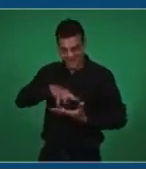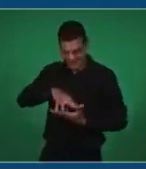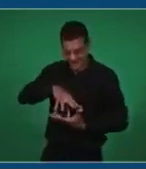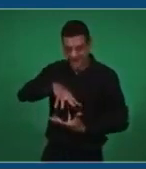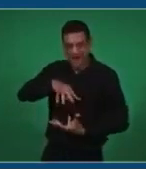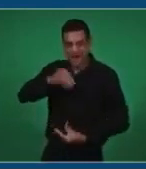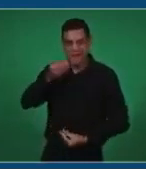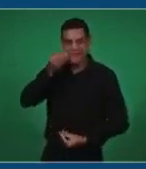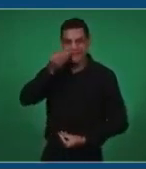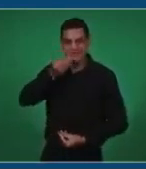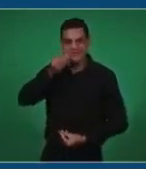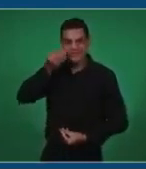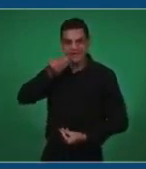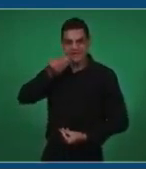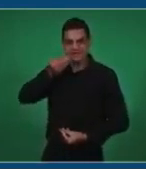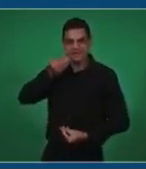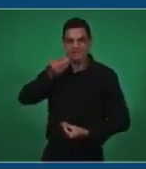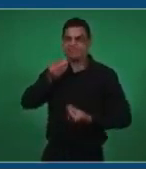Redeemed,